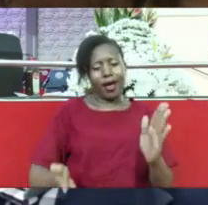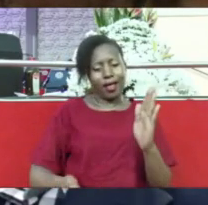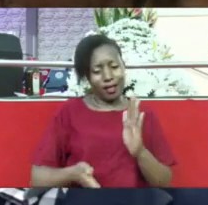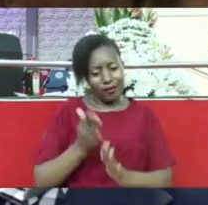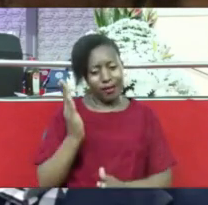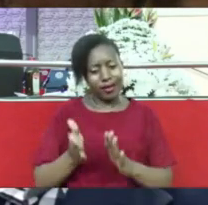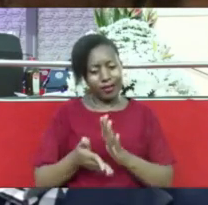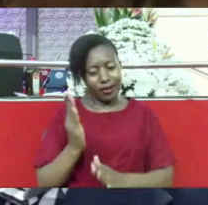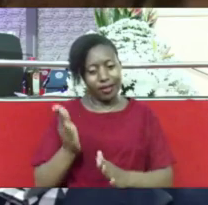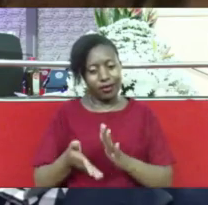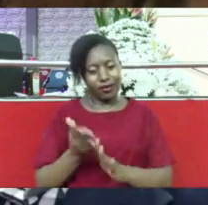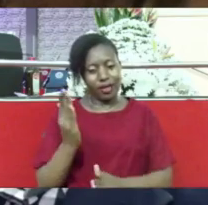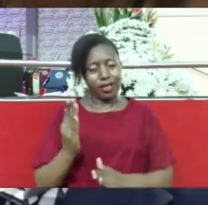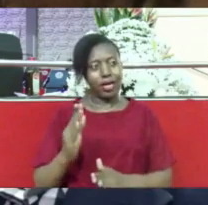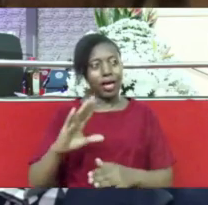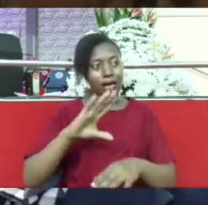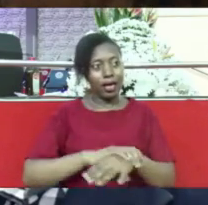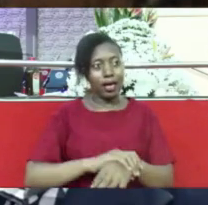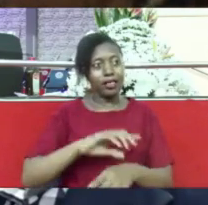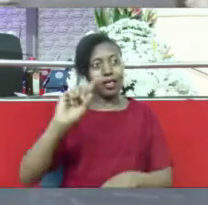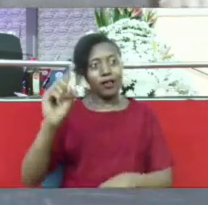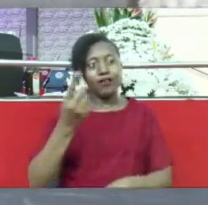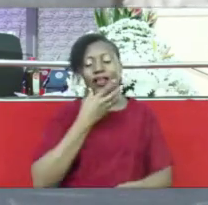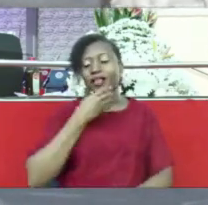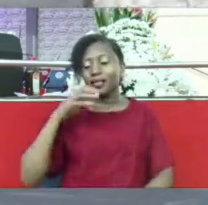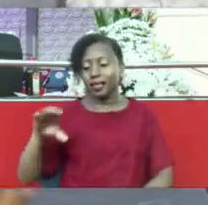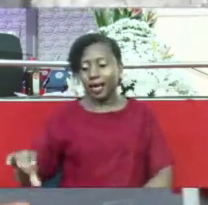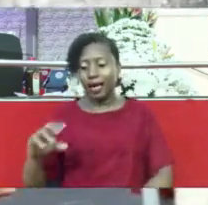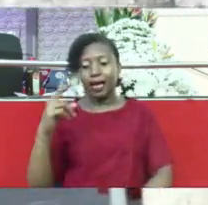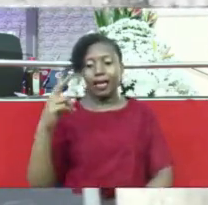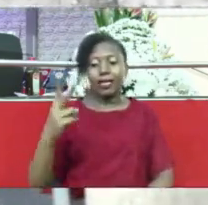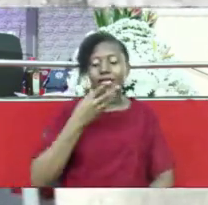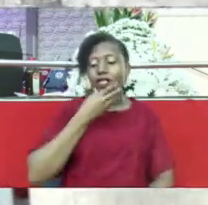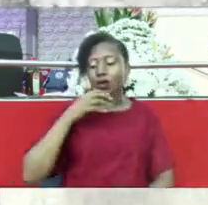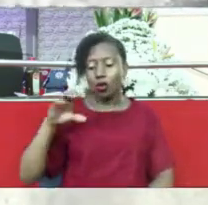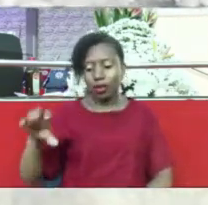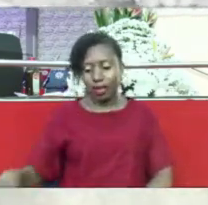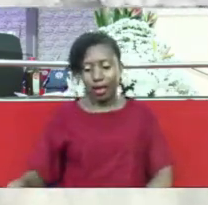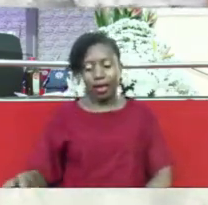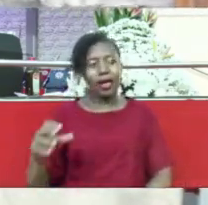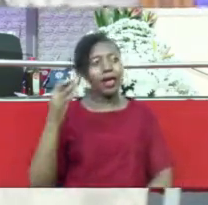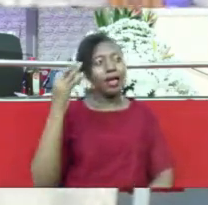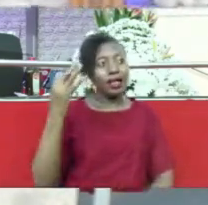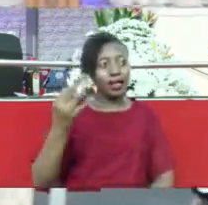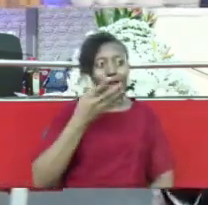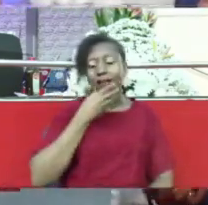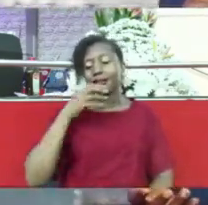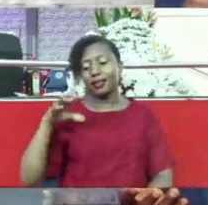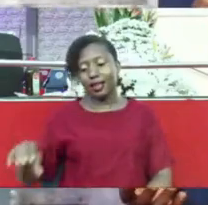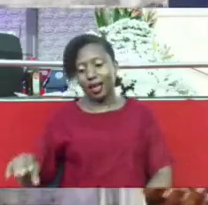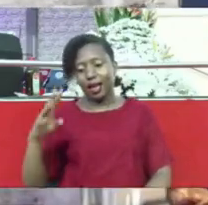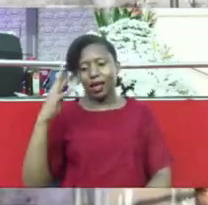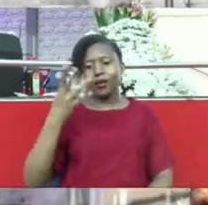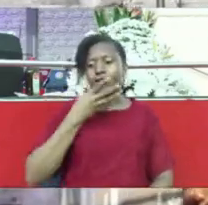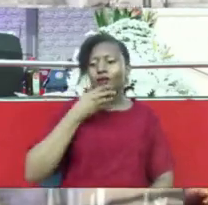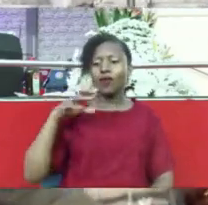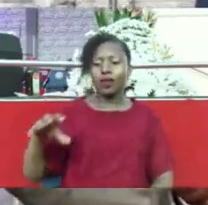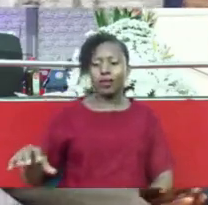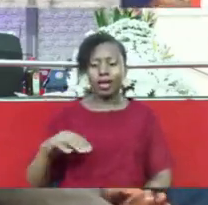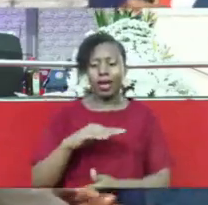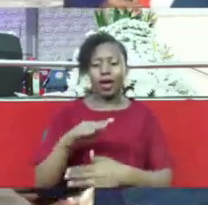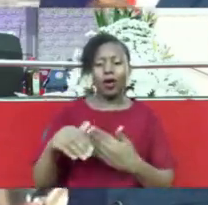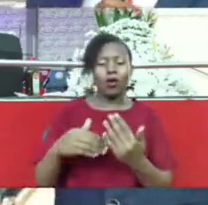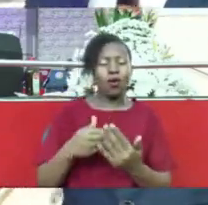son. Akampata mzaliwa wa kwanza. Second son. Wa pili. Third son. Wa tatu. And fourth son. Na wa nne. All this